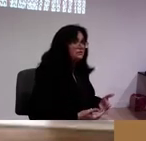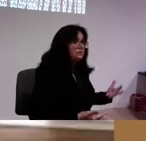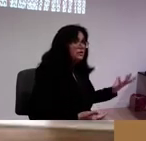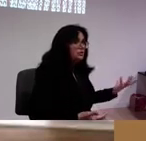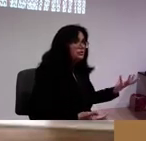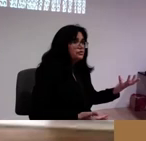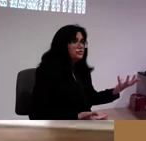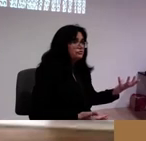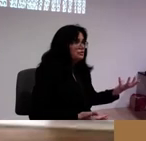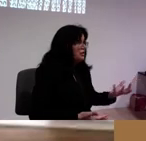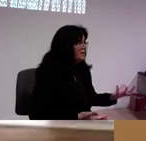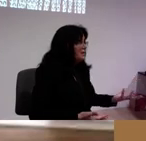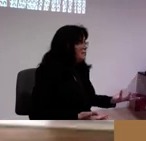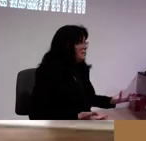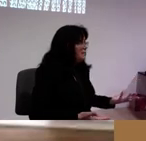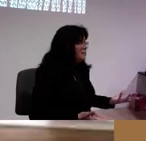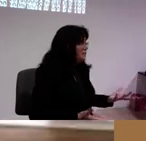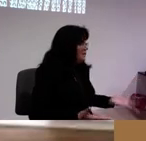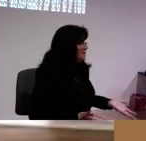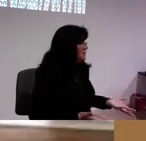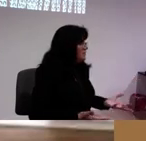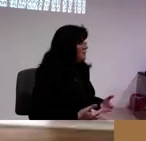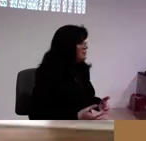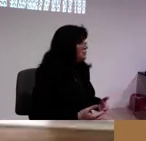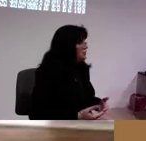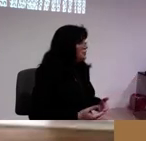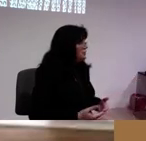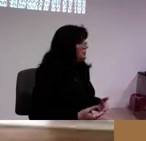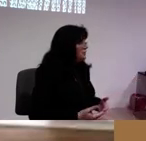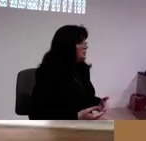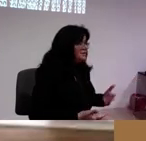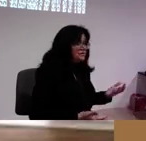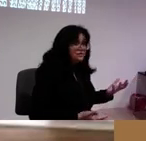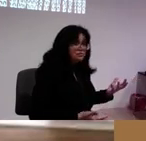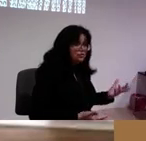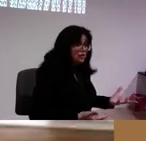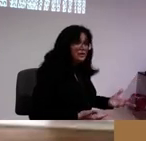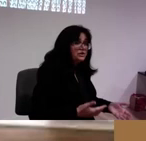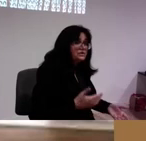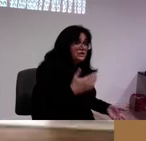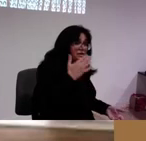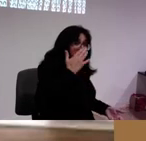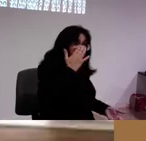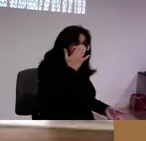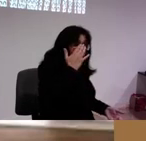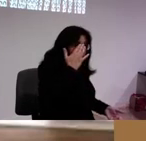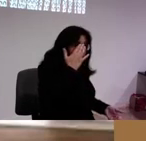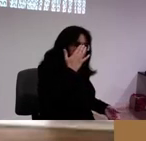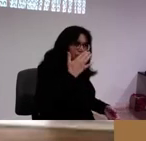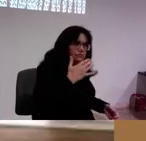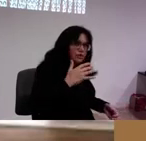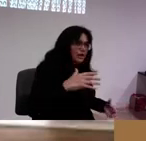now because, you know, I am the head of an institute. It's so much easier